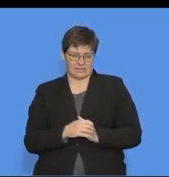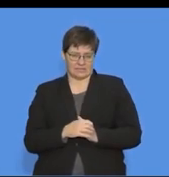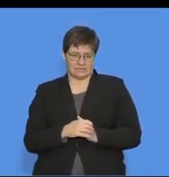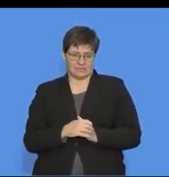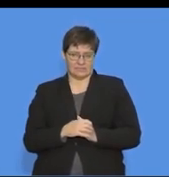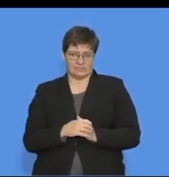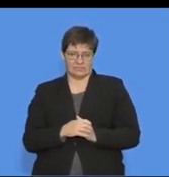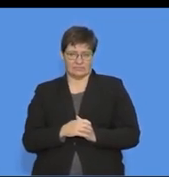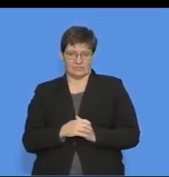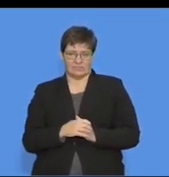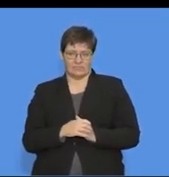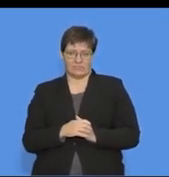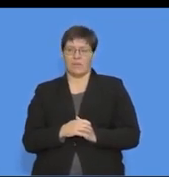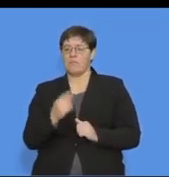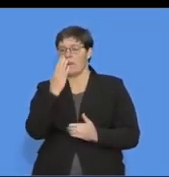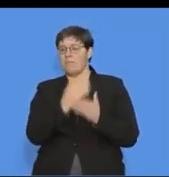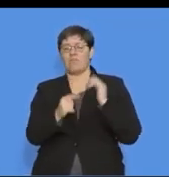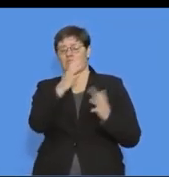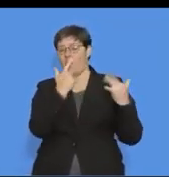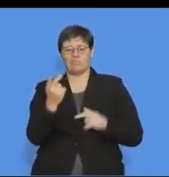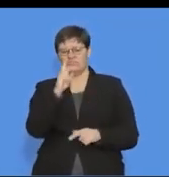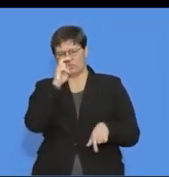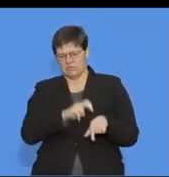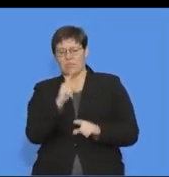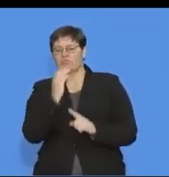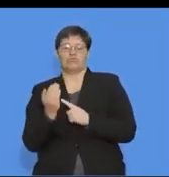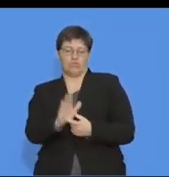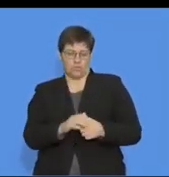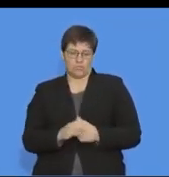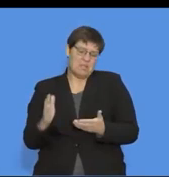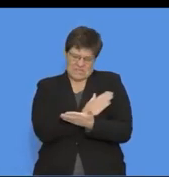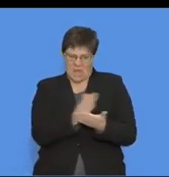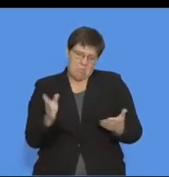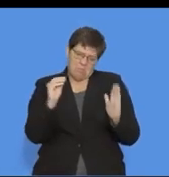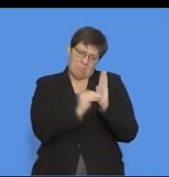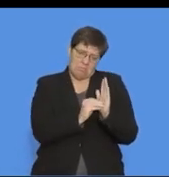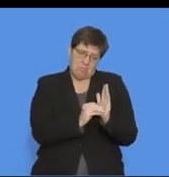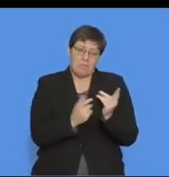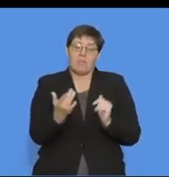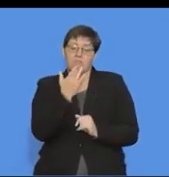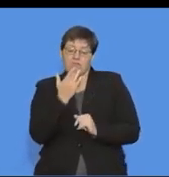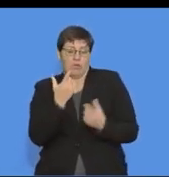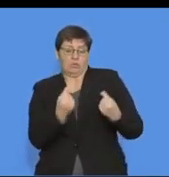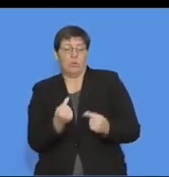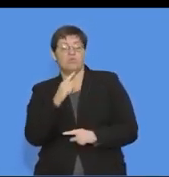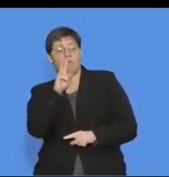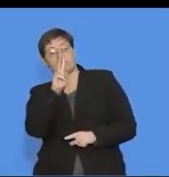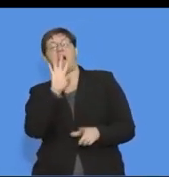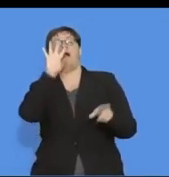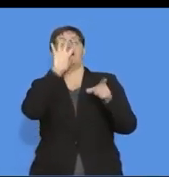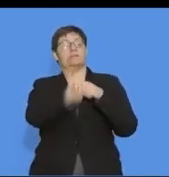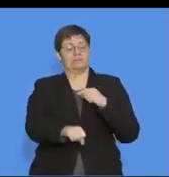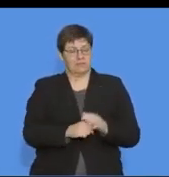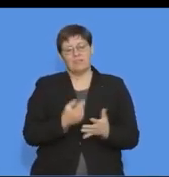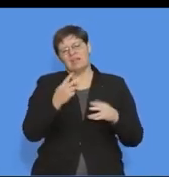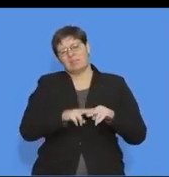must make it part of your working out. Some people can, rather they prefer to do it so that they can see it. It's really up